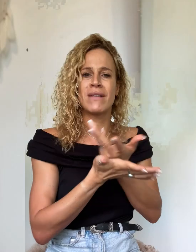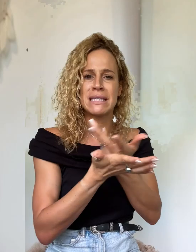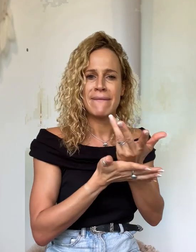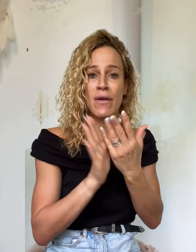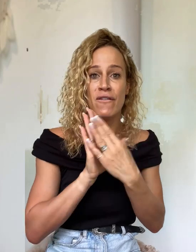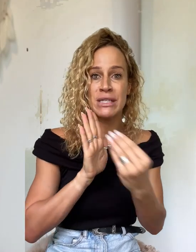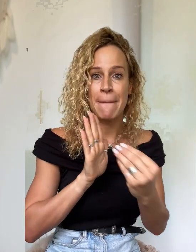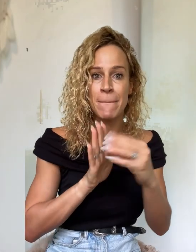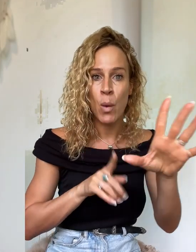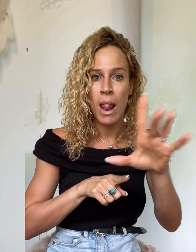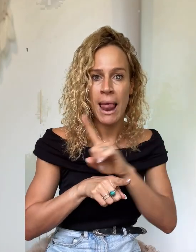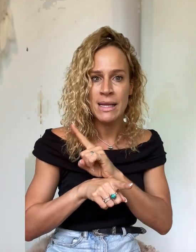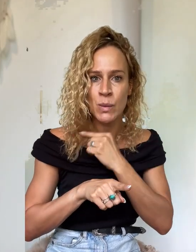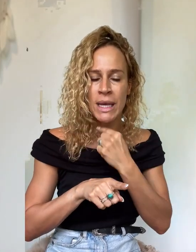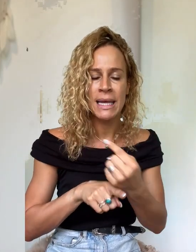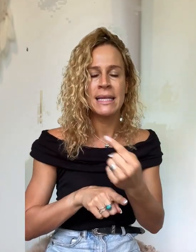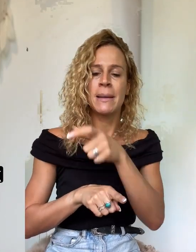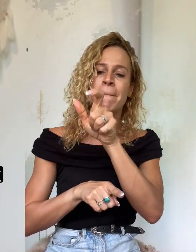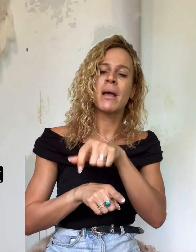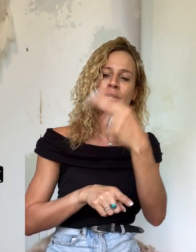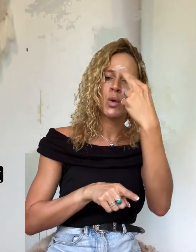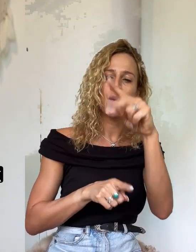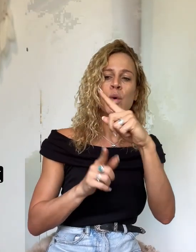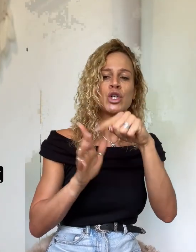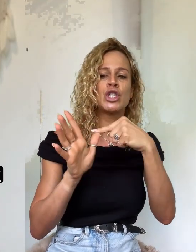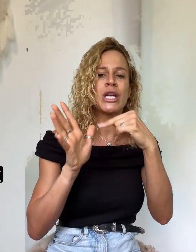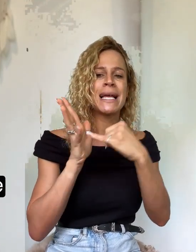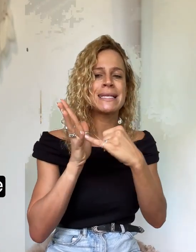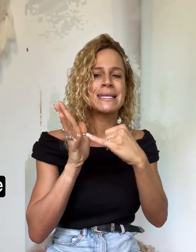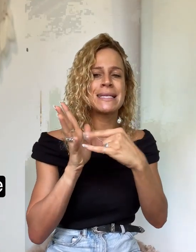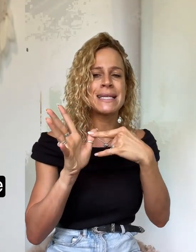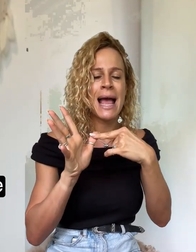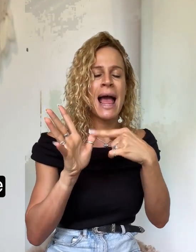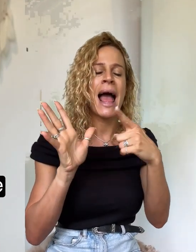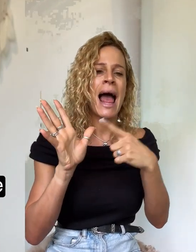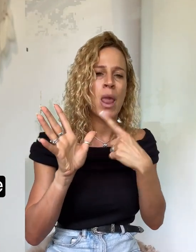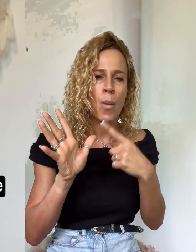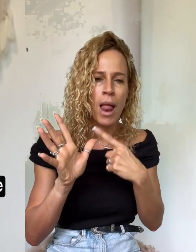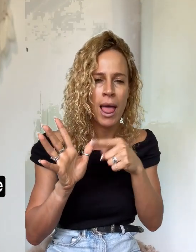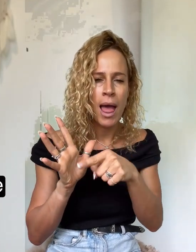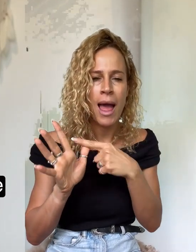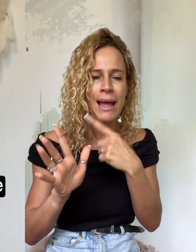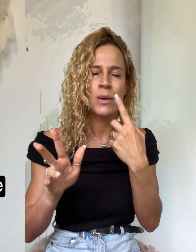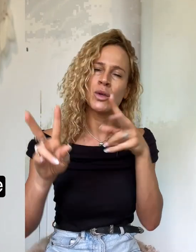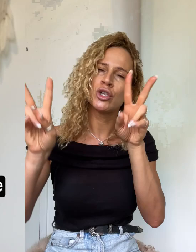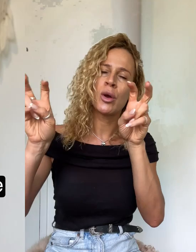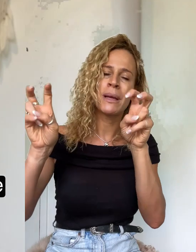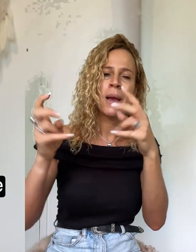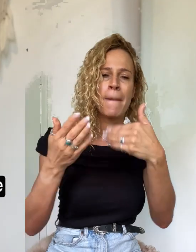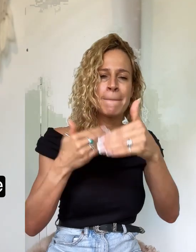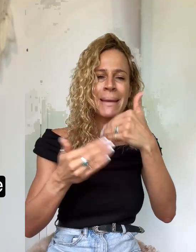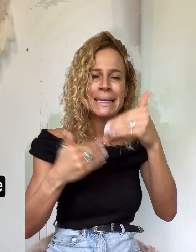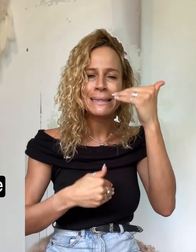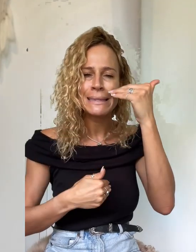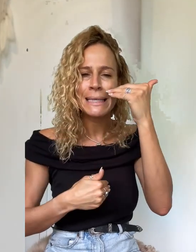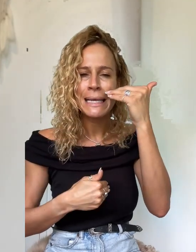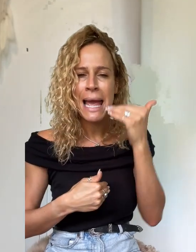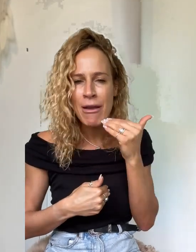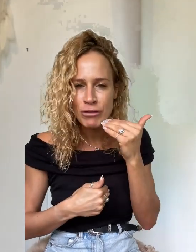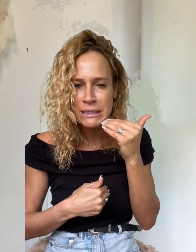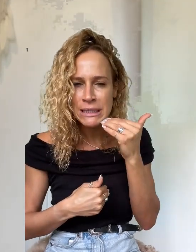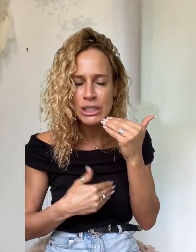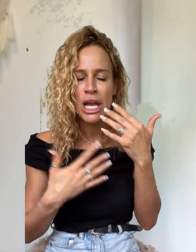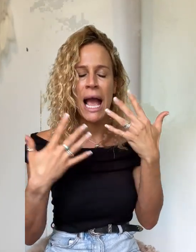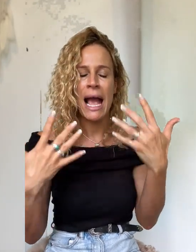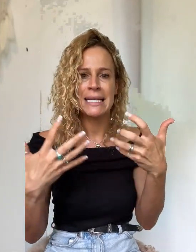conversation, such as last week's with Jassa Alawalia, who talked about his book, Both Not Half, and redefining mixed heritage and